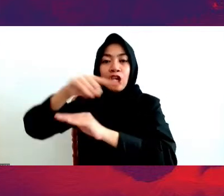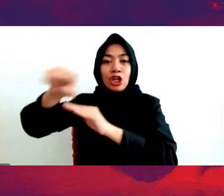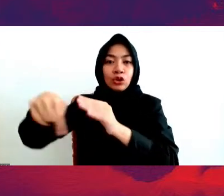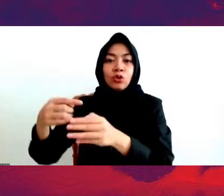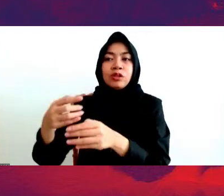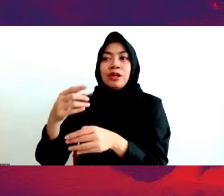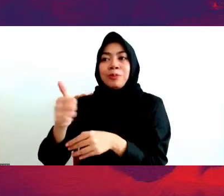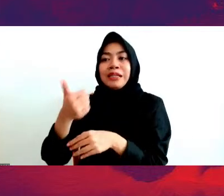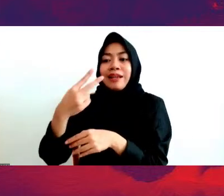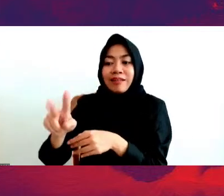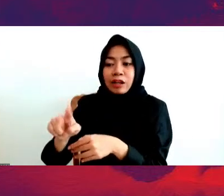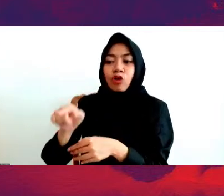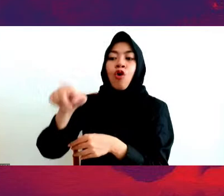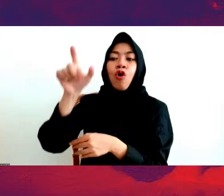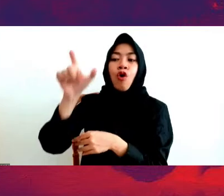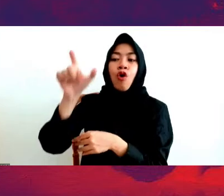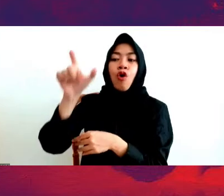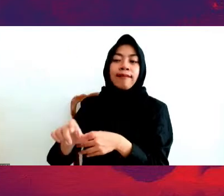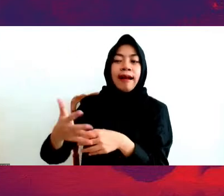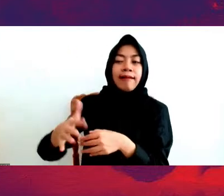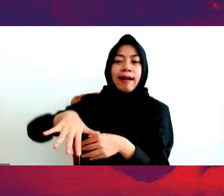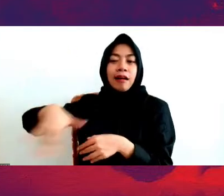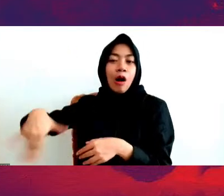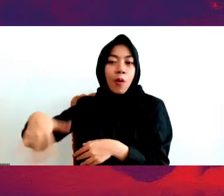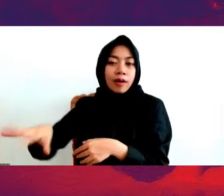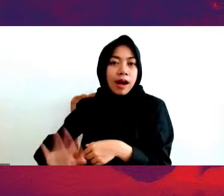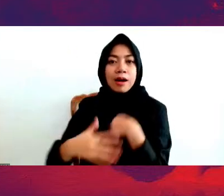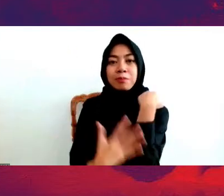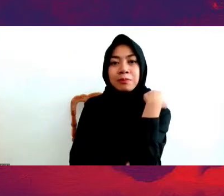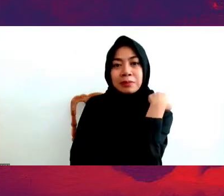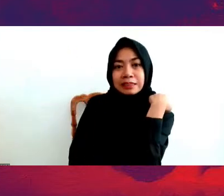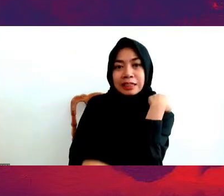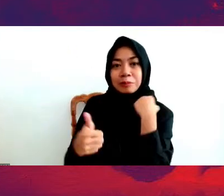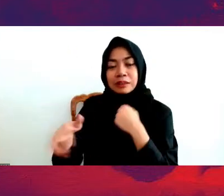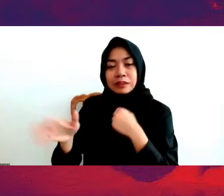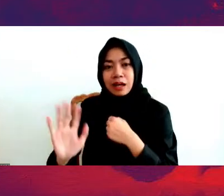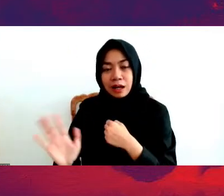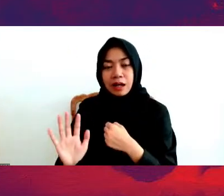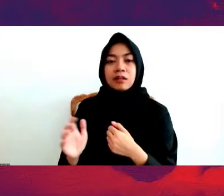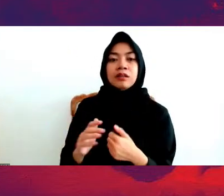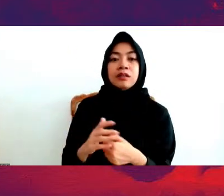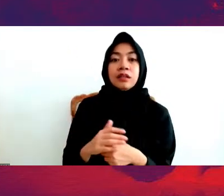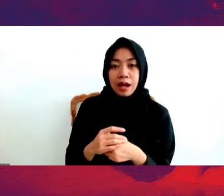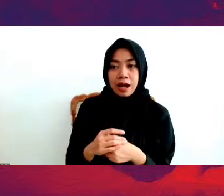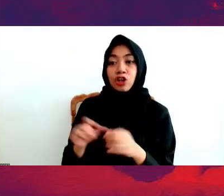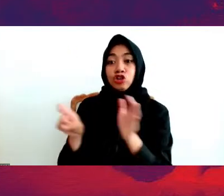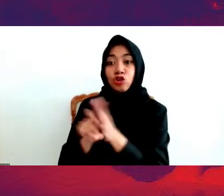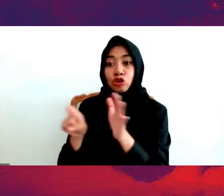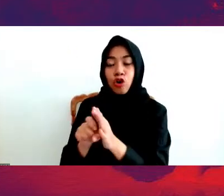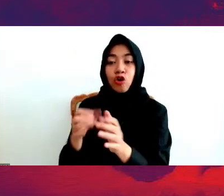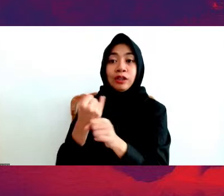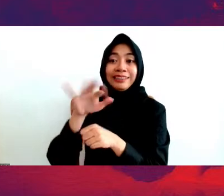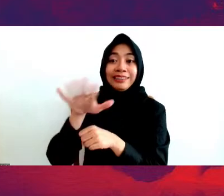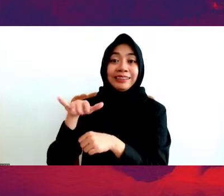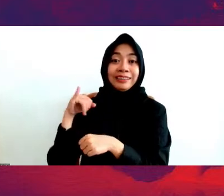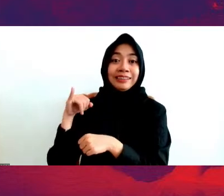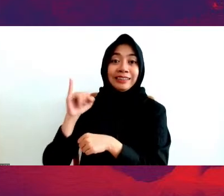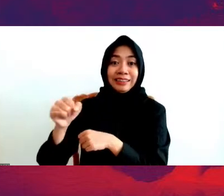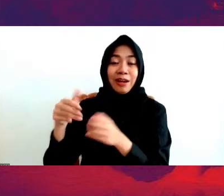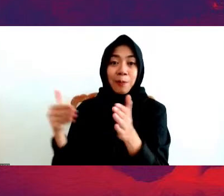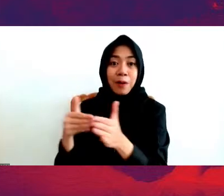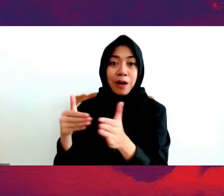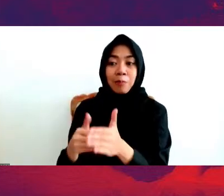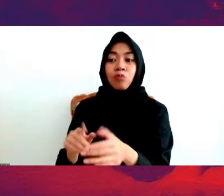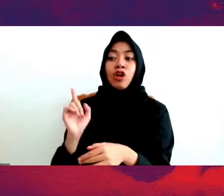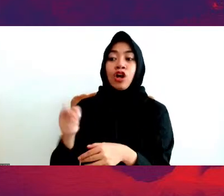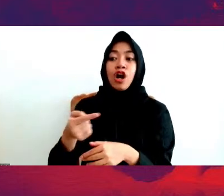For example, we would identify individuals as deprived in nutrition if they have any child